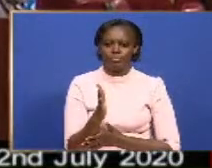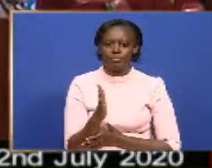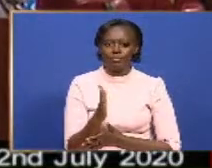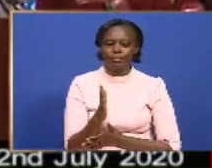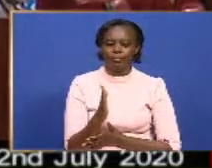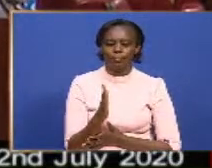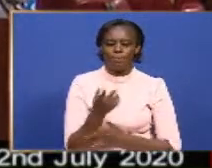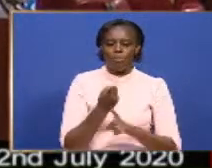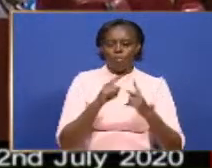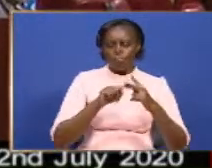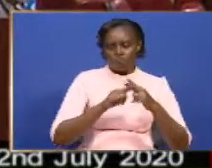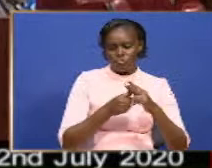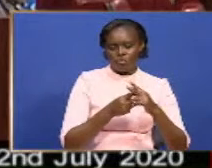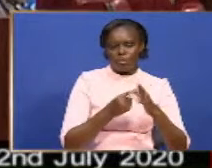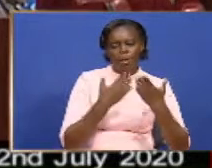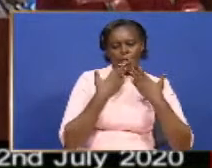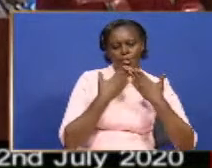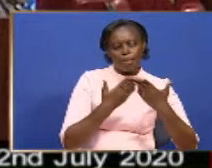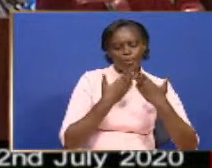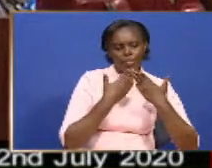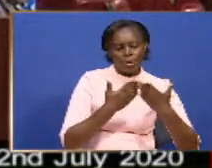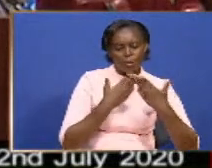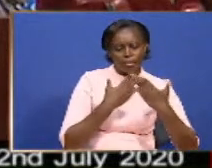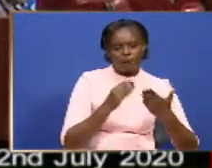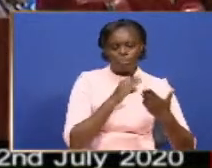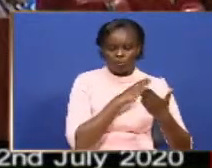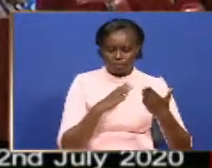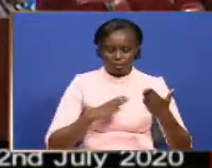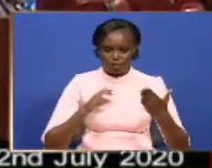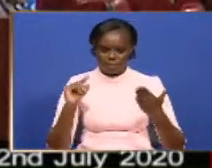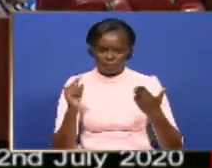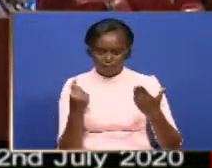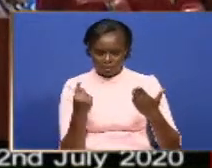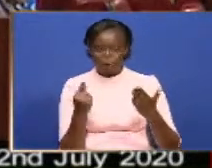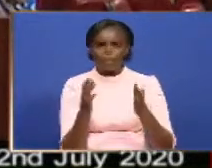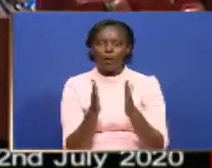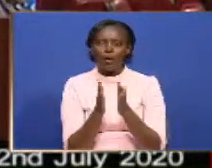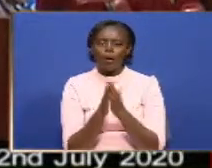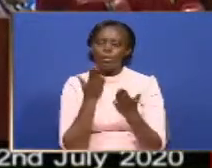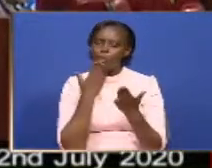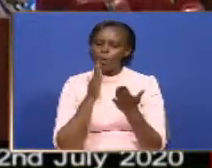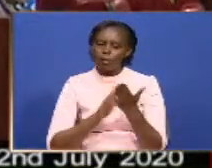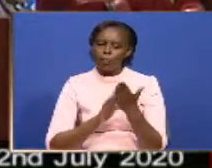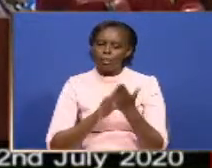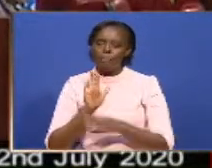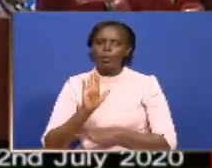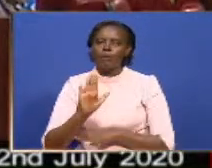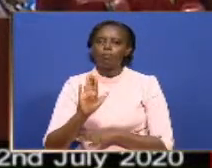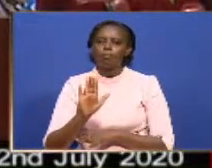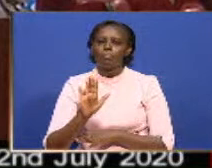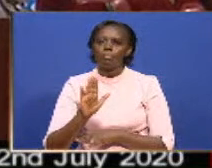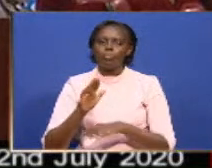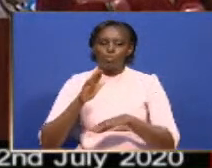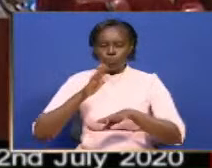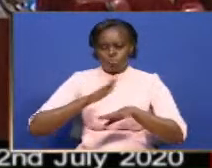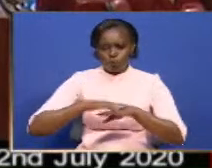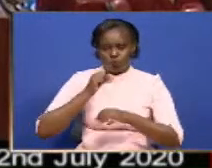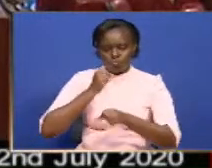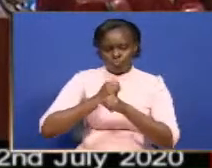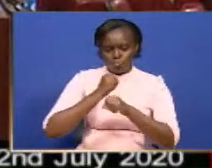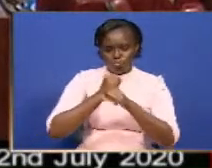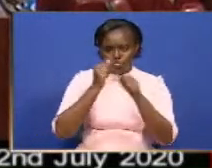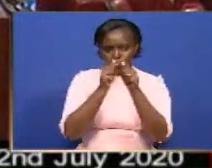onset, I wish to thank the committee and commend them for a good job.